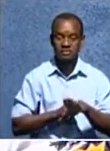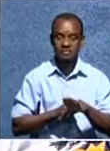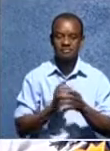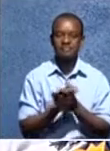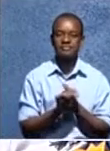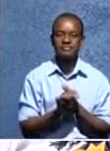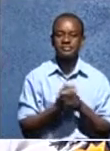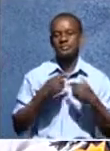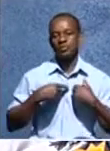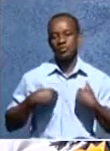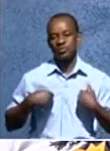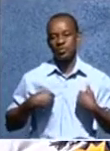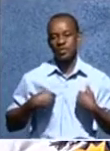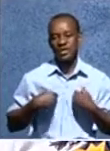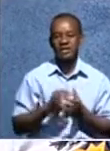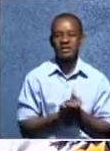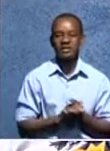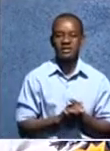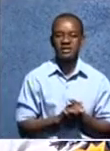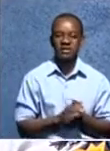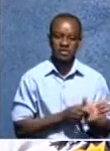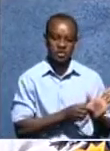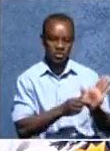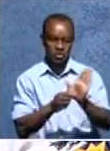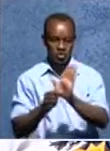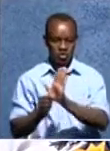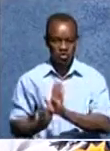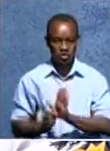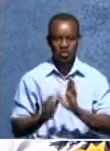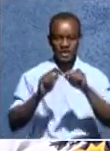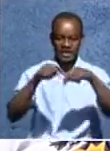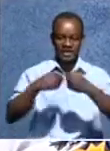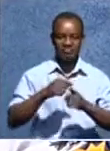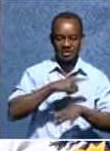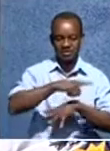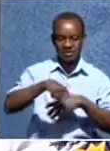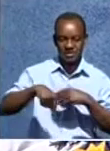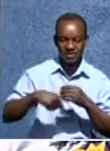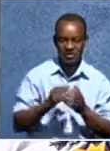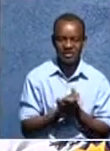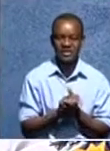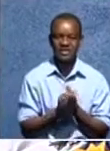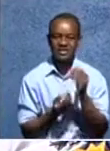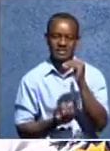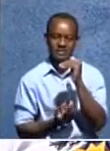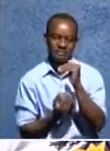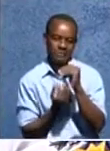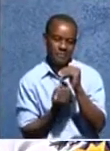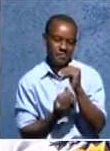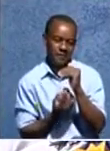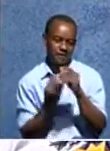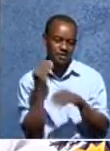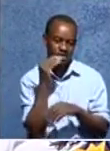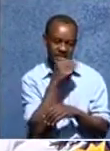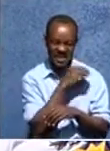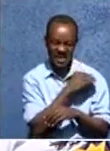expose the local SMEs in terms of cuisine that Namibia does offer. It has to be traditional sort of cuisine, because these people